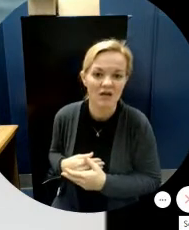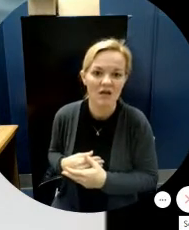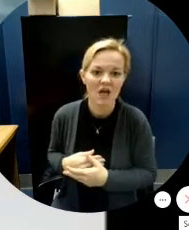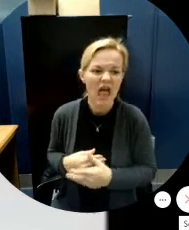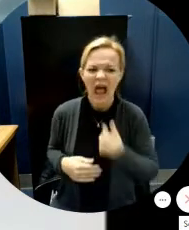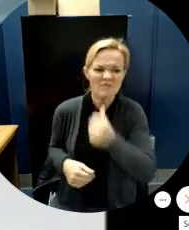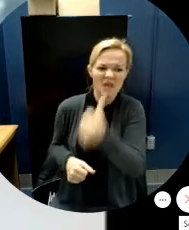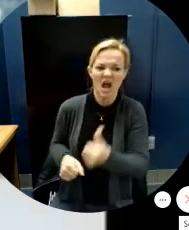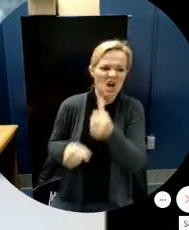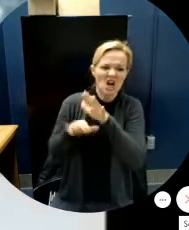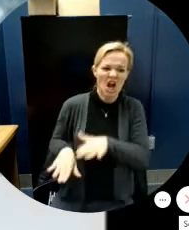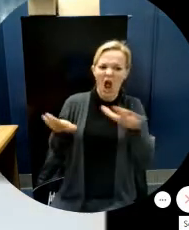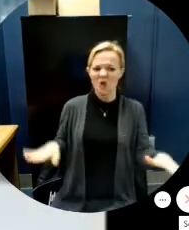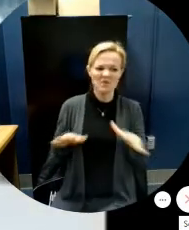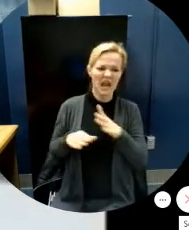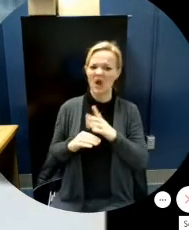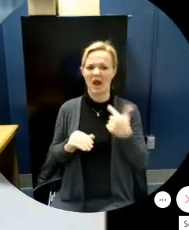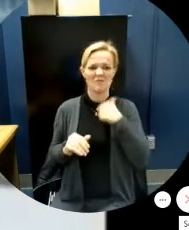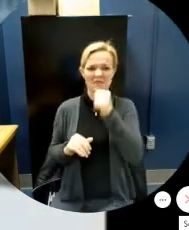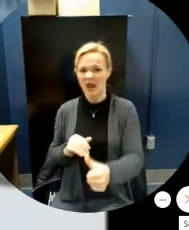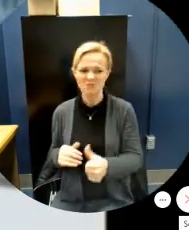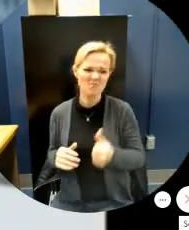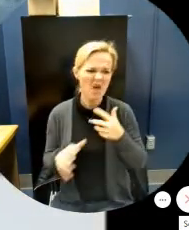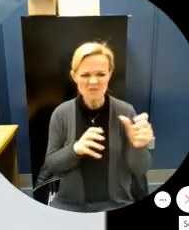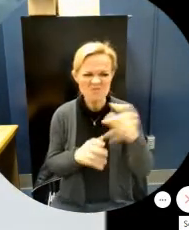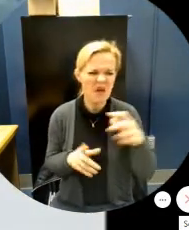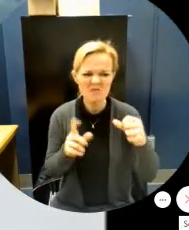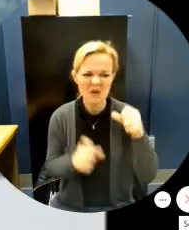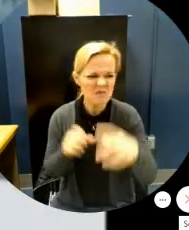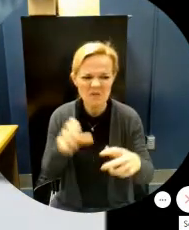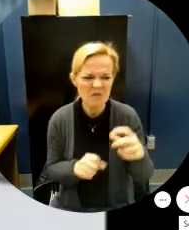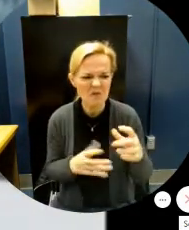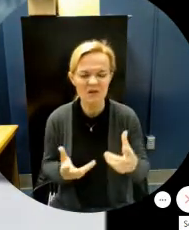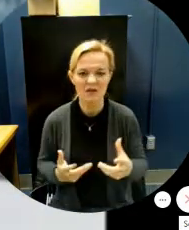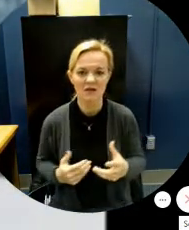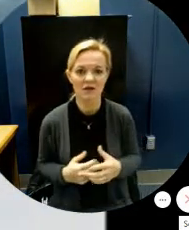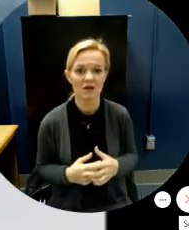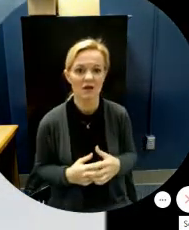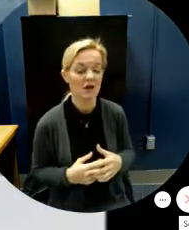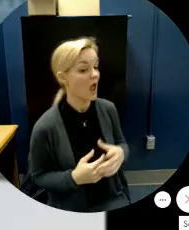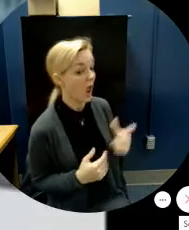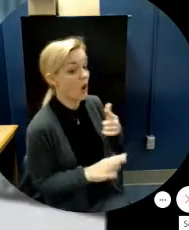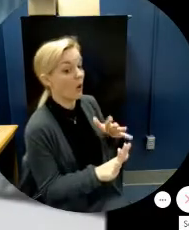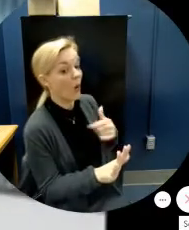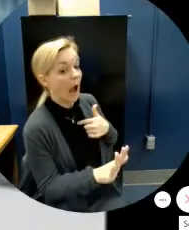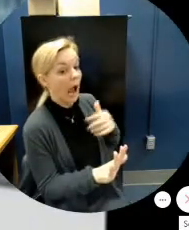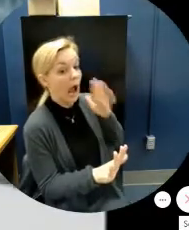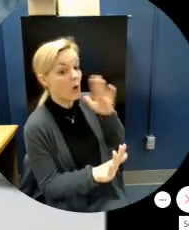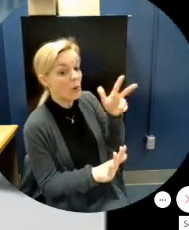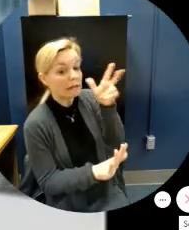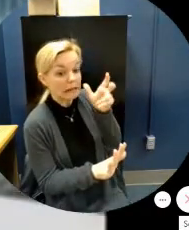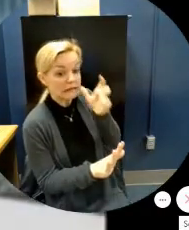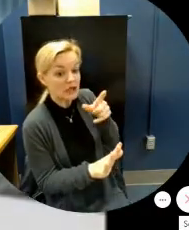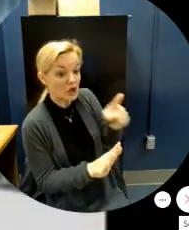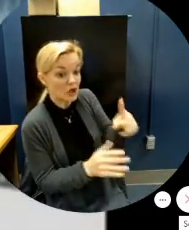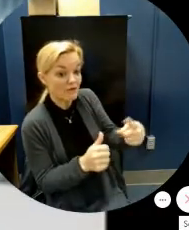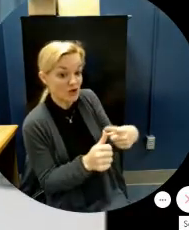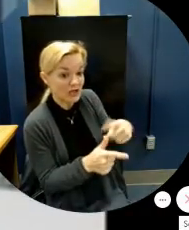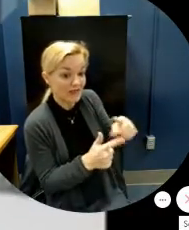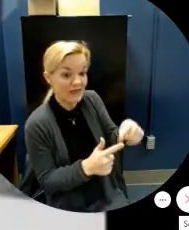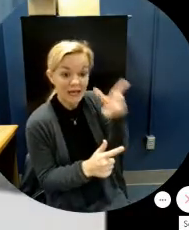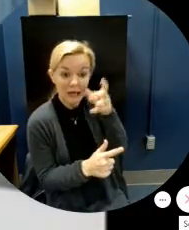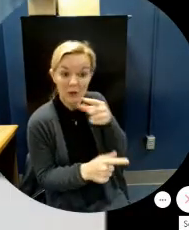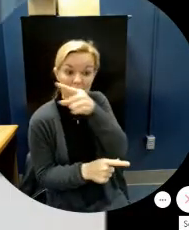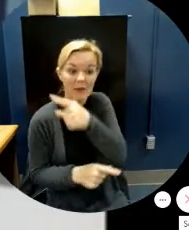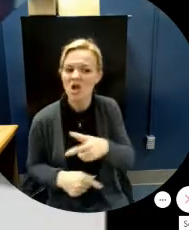going to calm down. I'm not going to explain nothing. This is the last time you're going to hold me to me. I want to get out of your house. Okay, I'll hear you out, and then I want to hear his story. No more here.